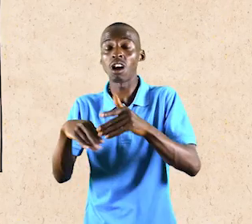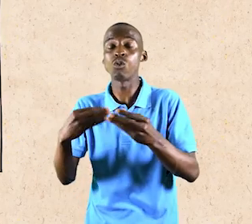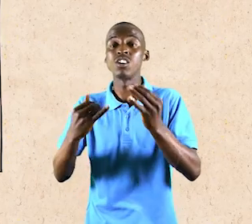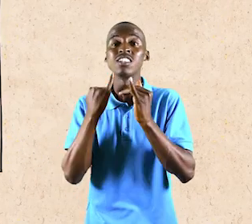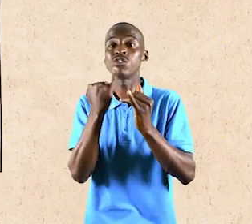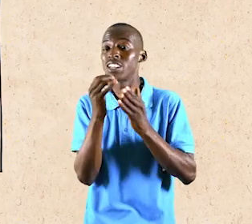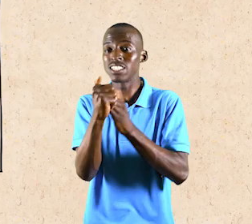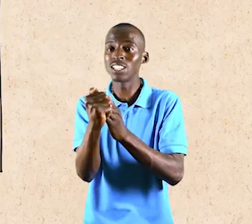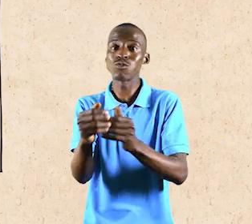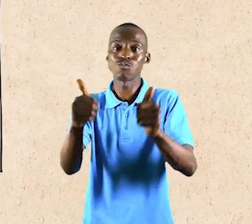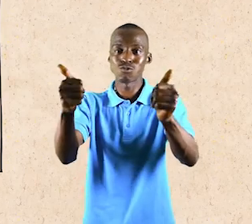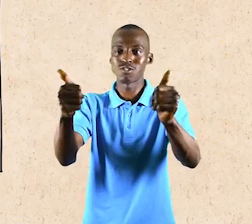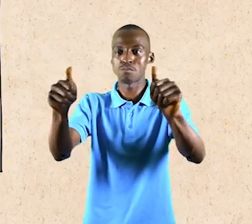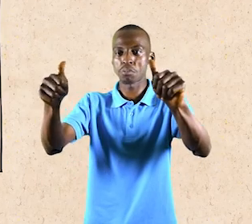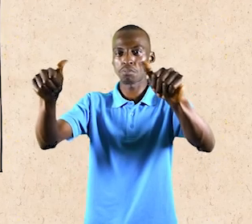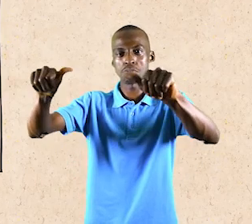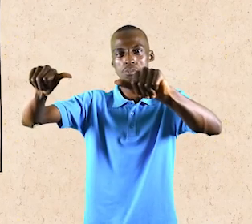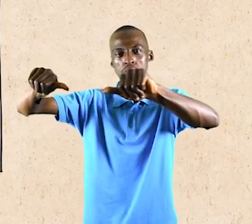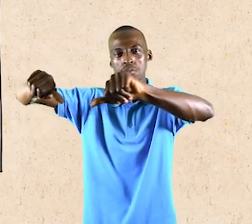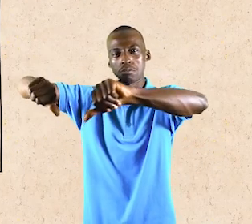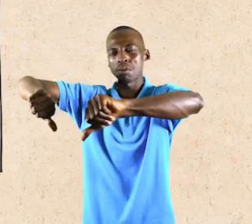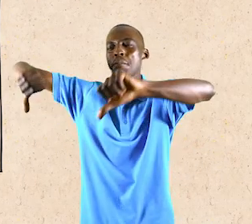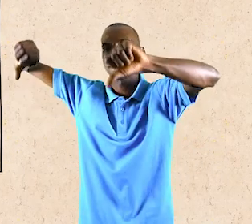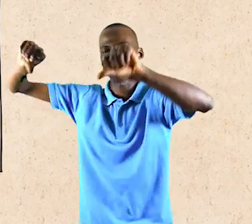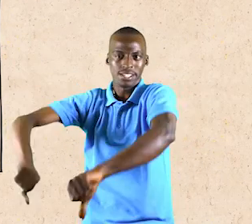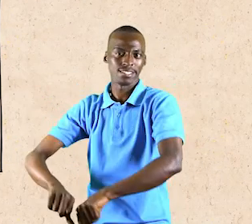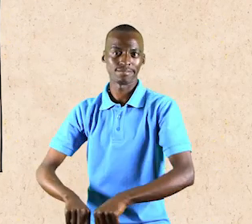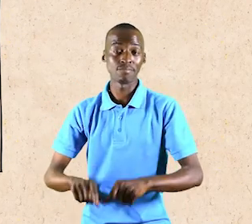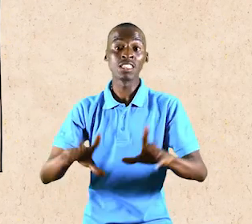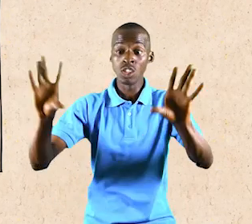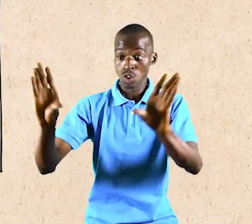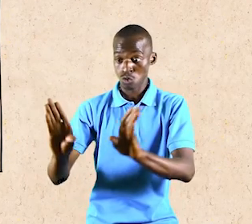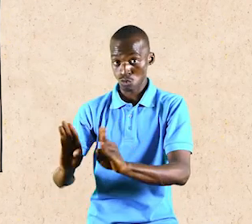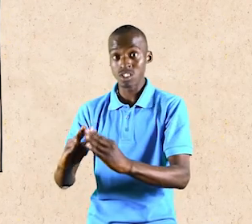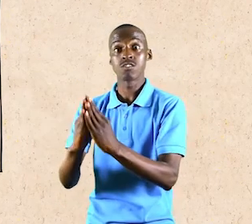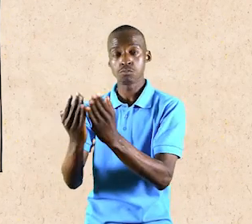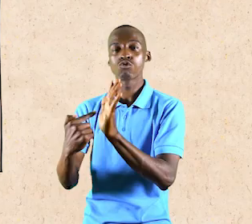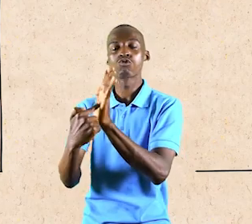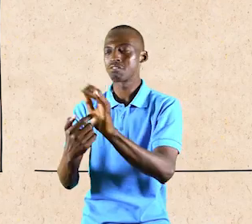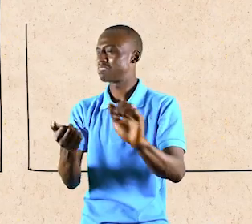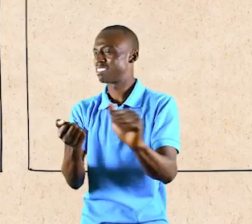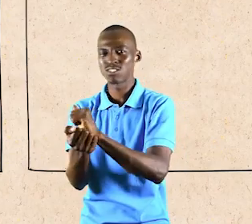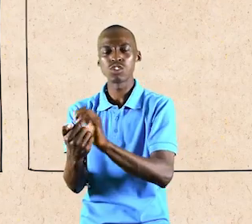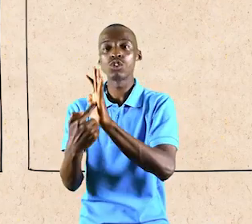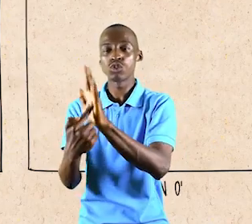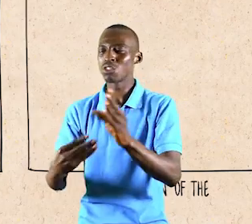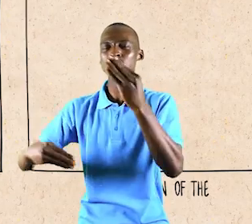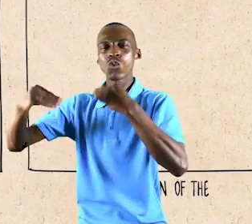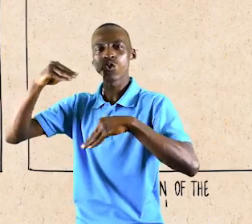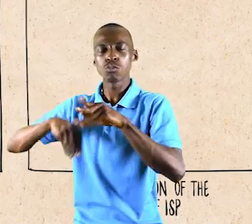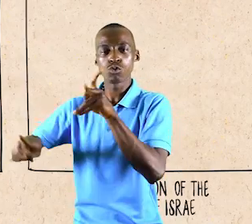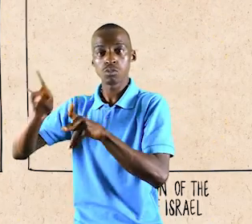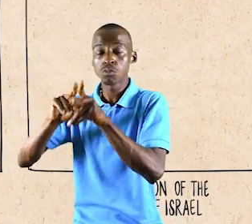Israel's leaders go from pretty good to okay to bad to worse. The concluding section is really disturbing and shows the corruption of